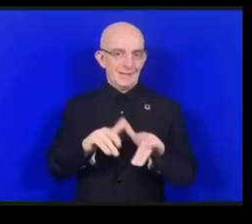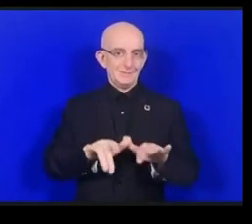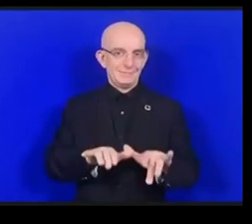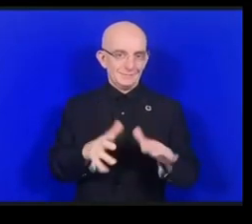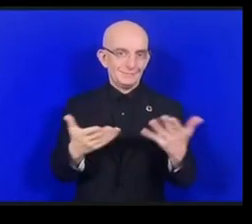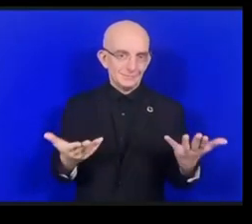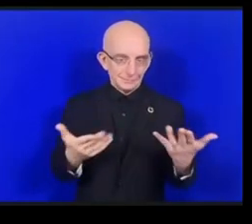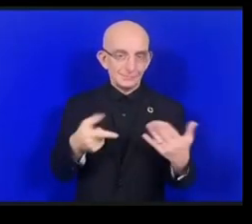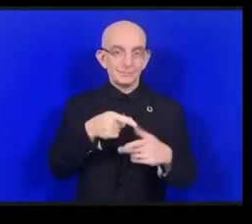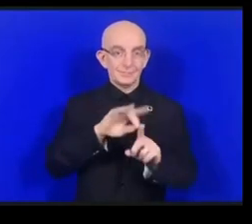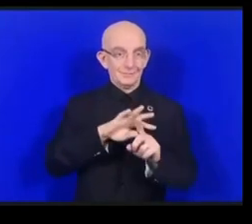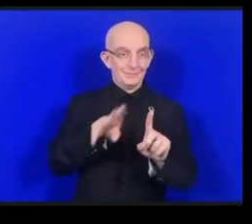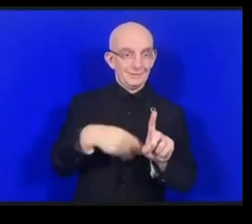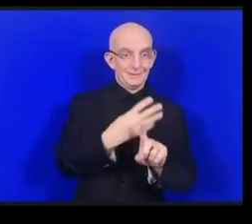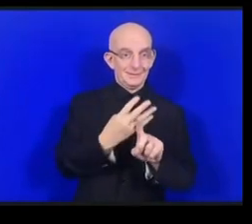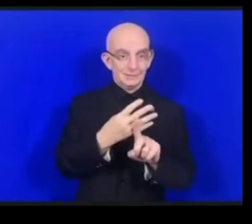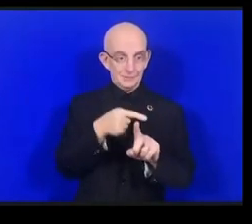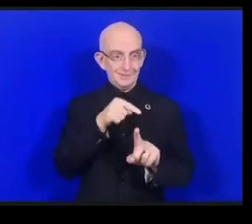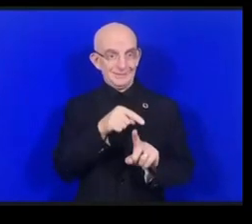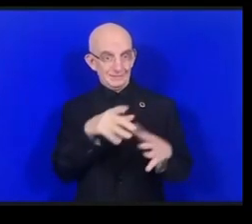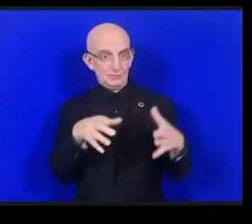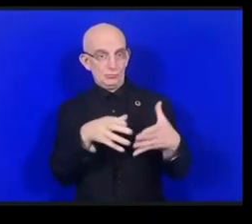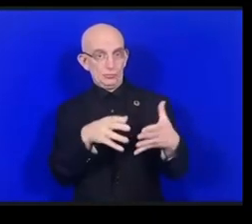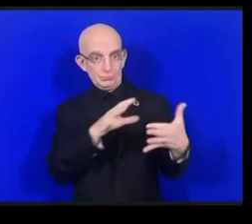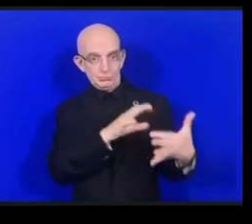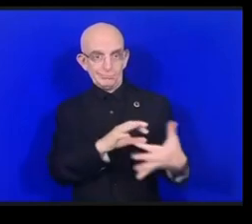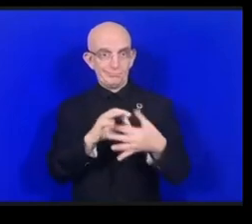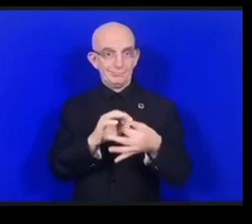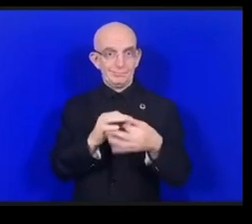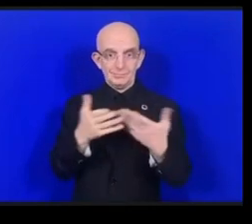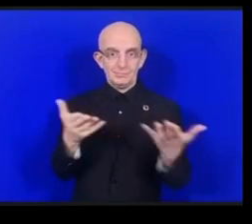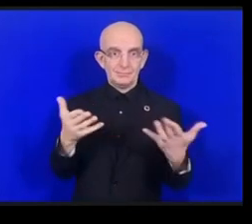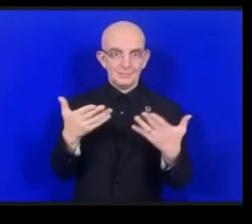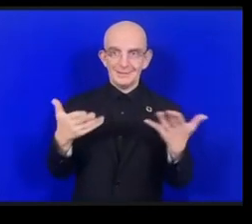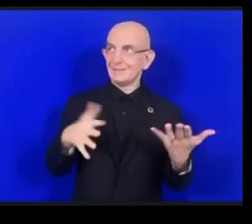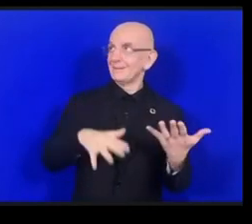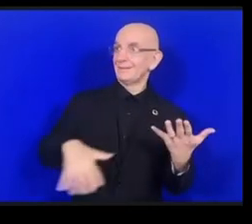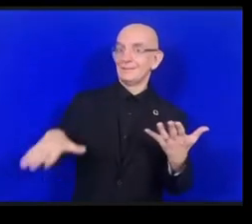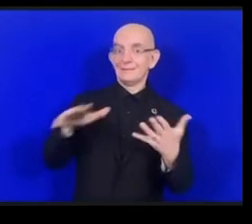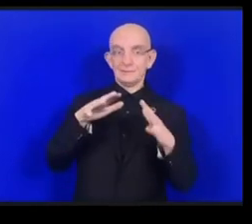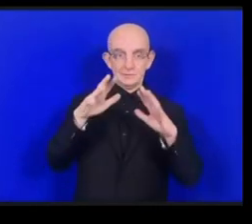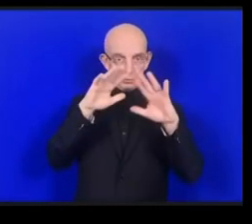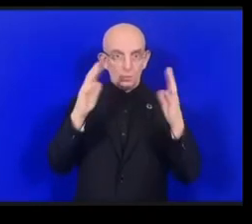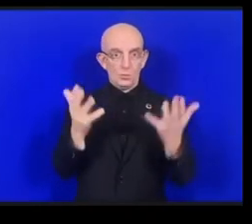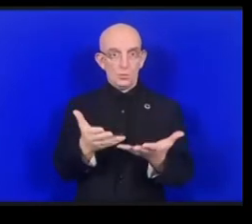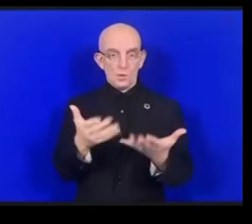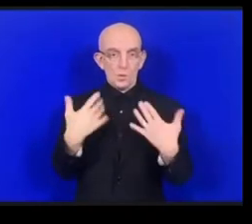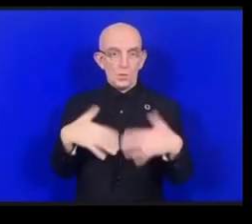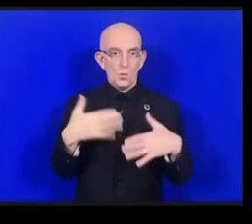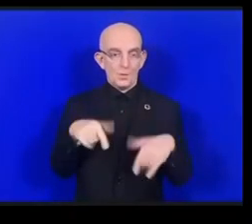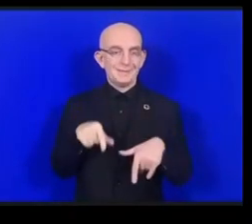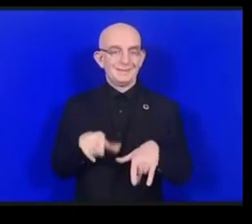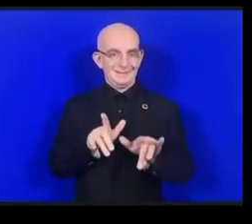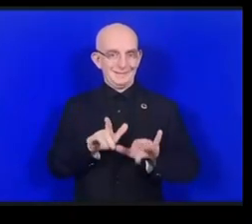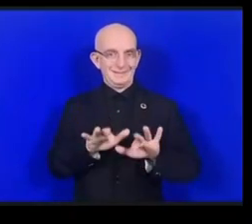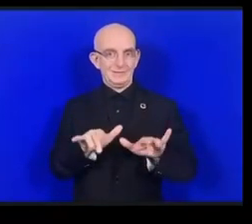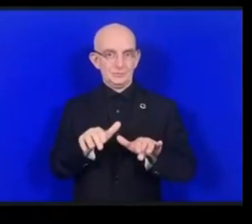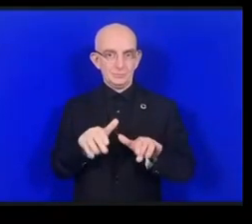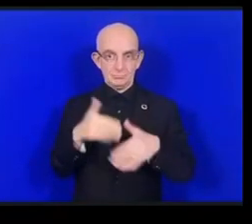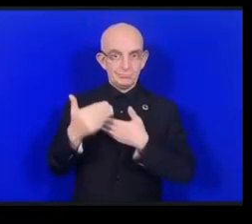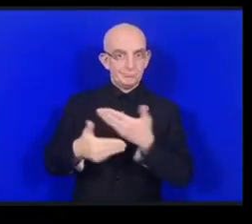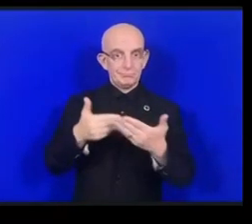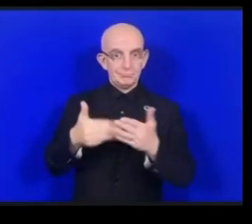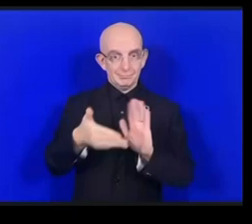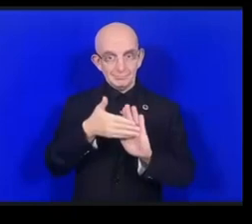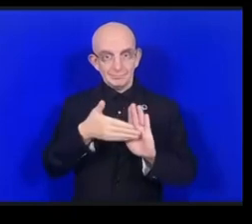physical War as well as in this digital era it is also becoming since the pandemic uh we have